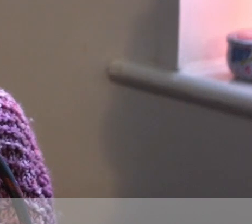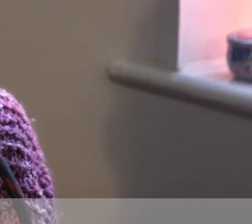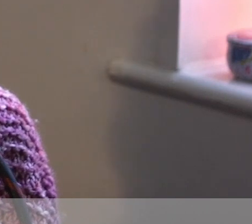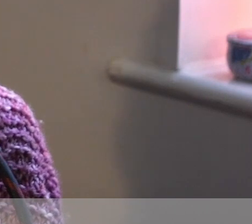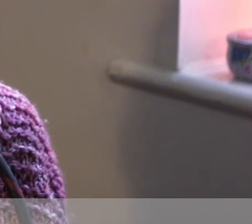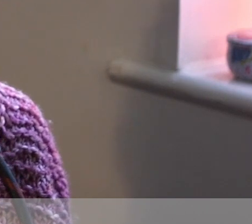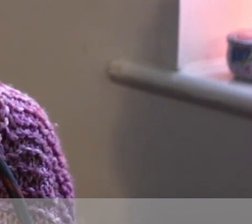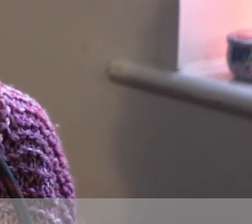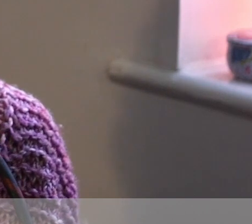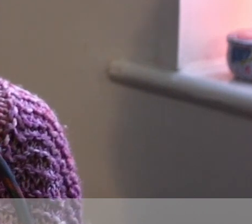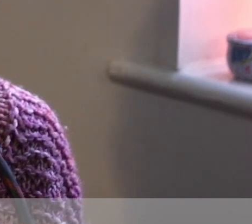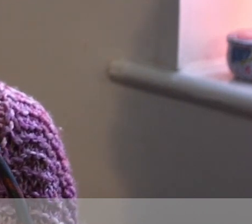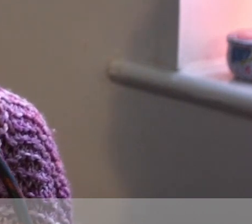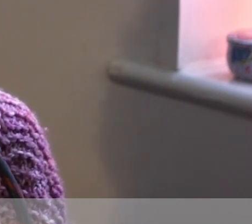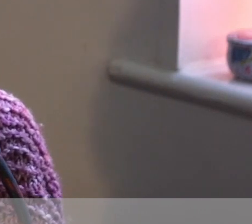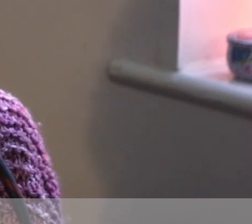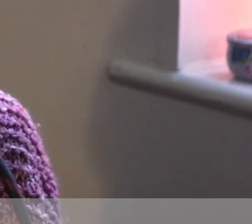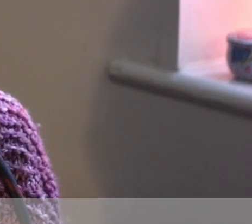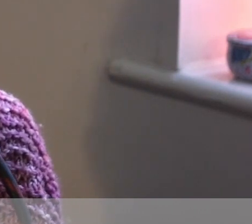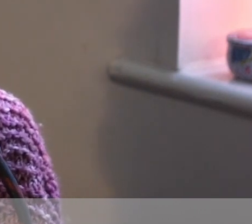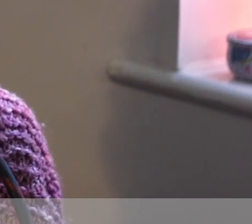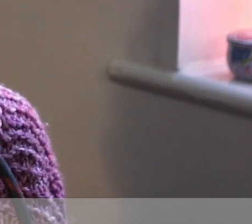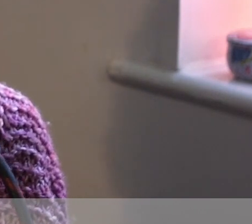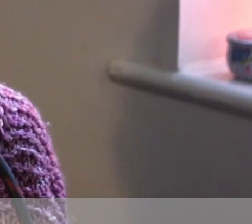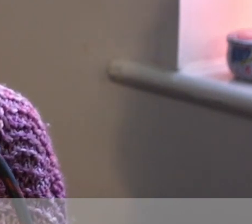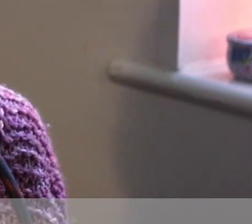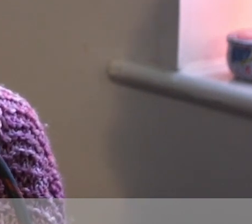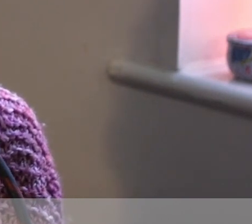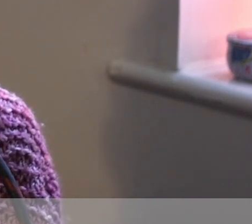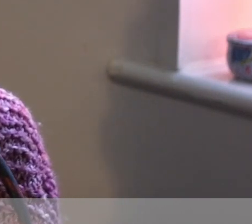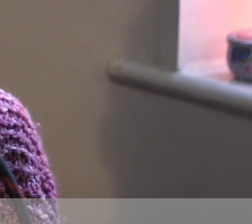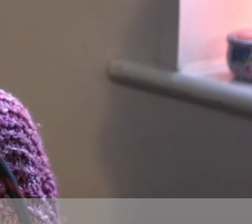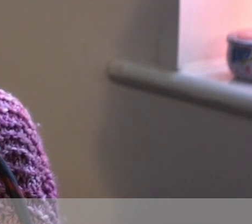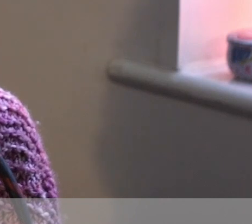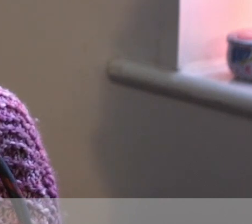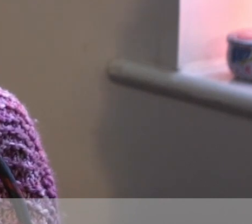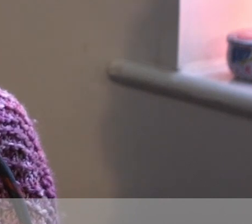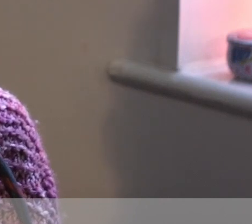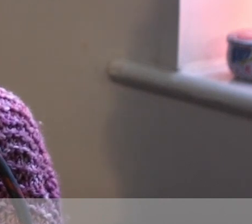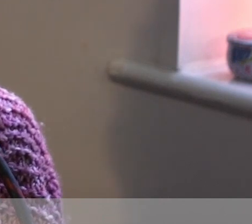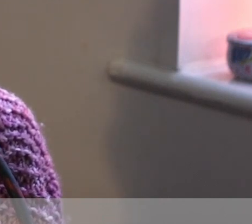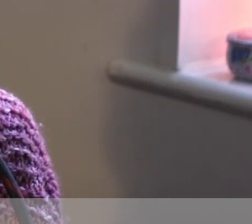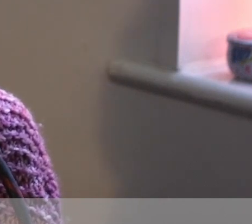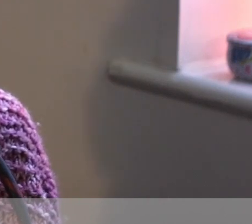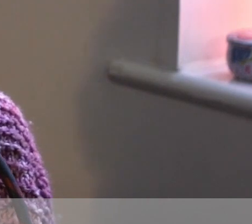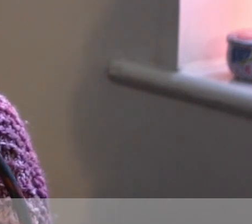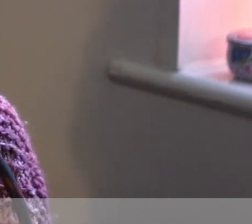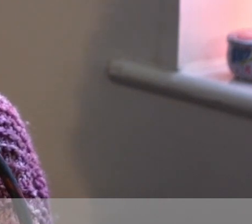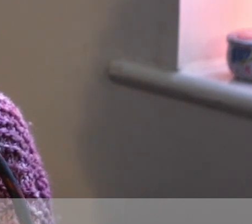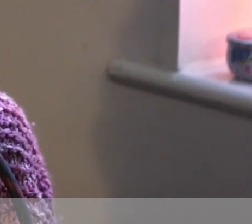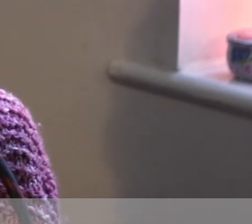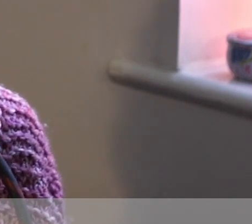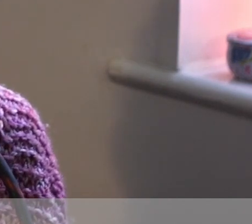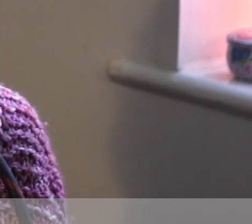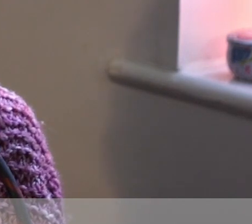silver frames, forever contained, firstly for pride of place on mantelpieces, and finally to mark the fall,